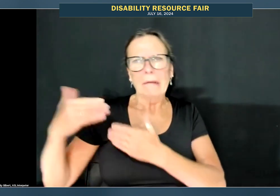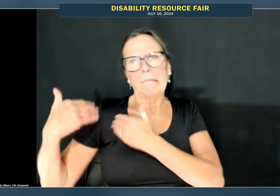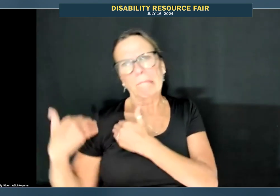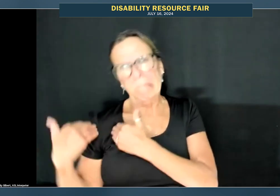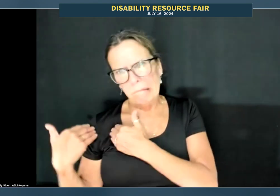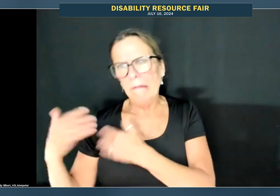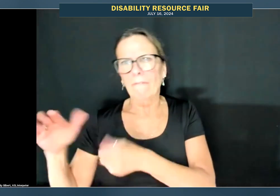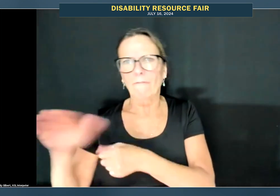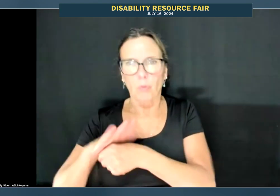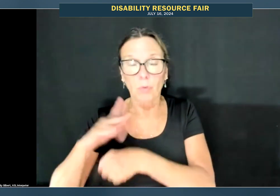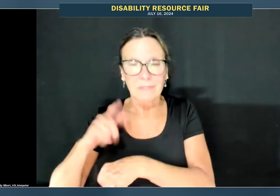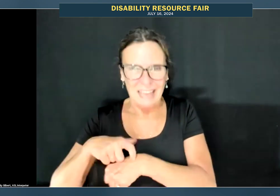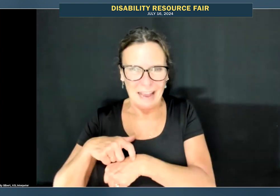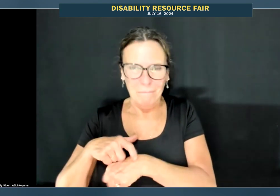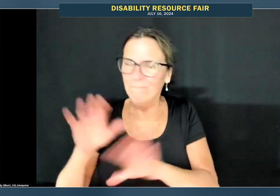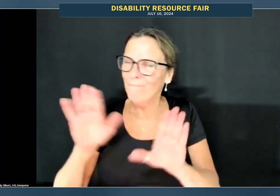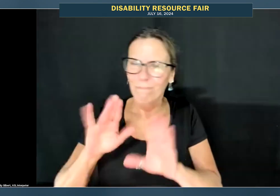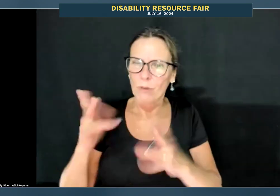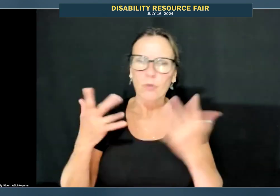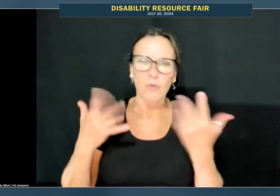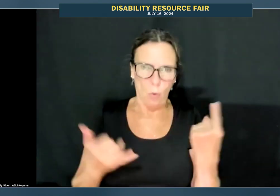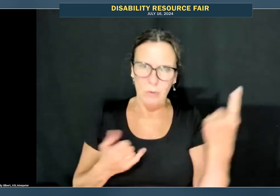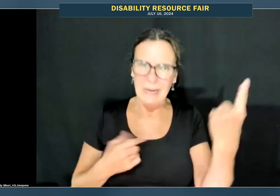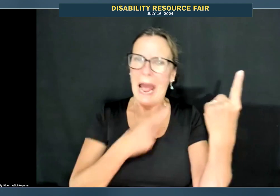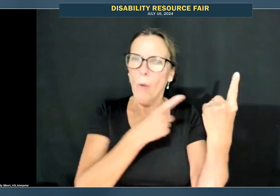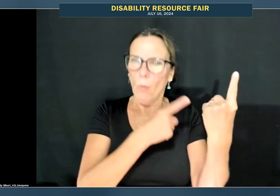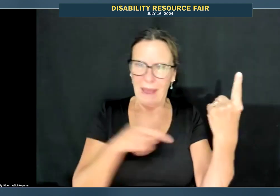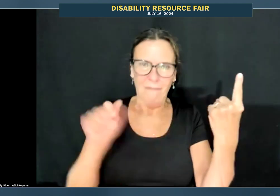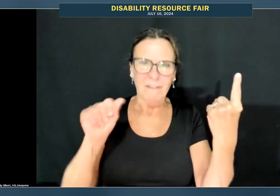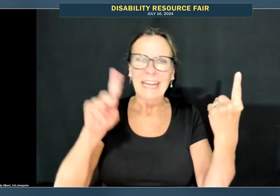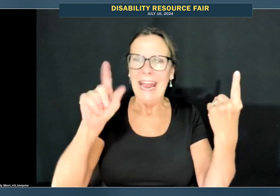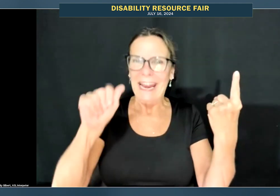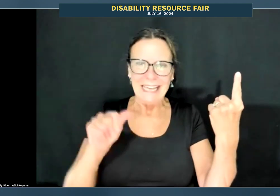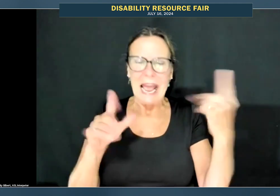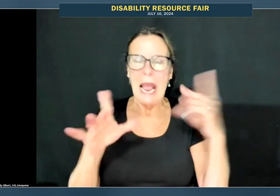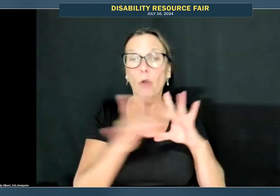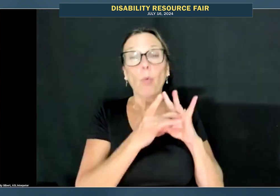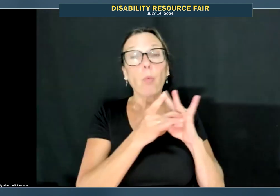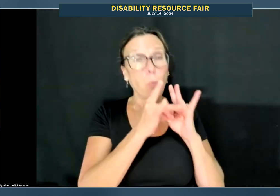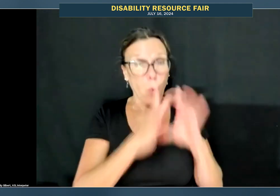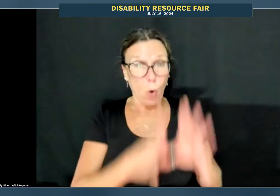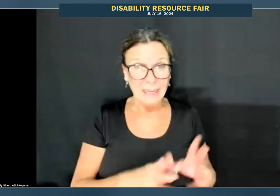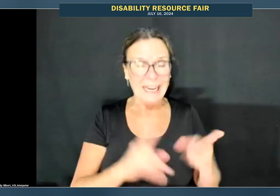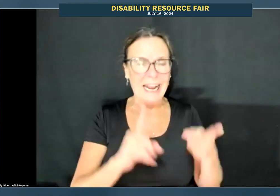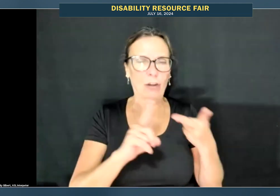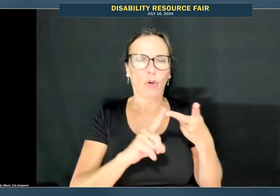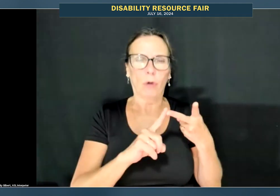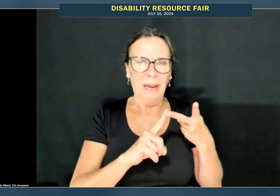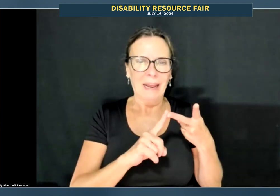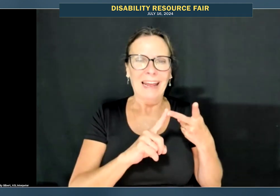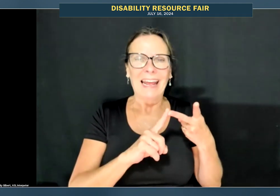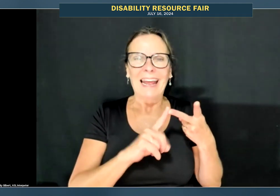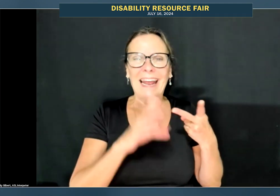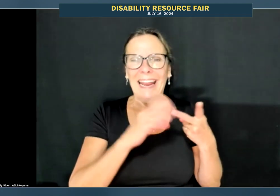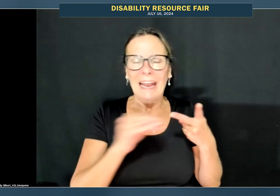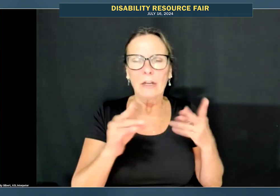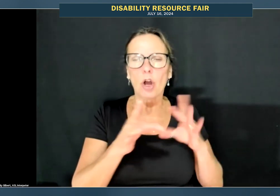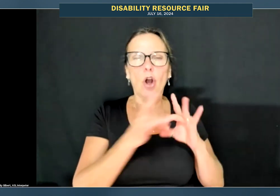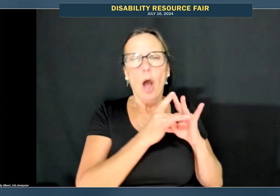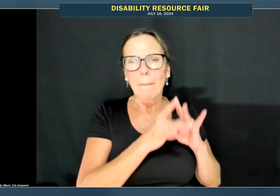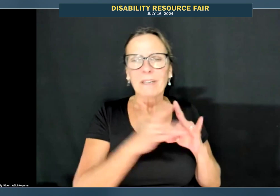full-time. So, we now have an ADA coordinator and a combination of ADA and